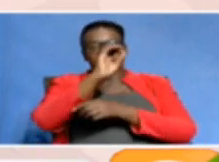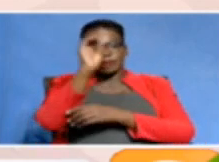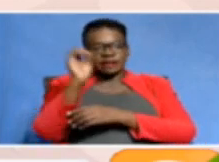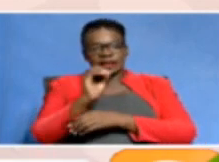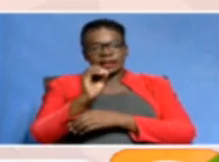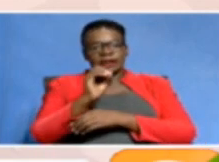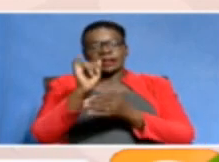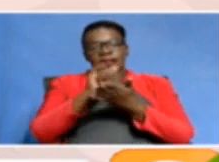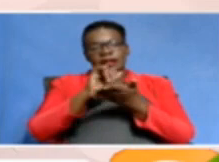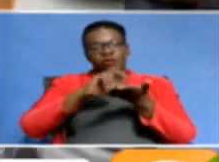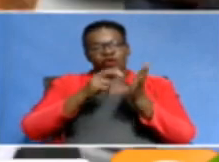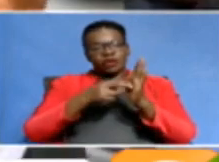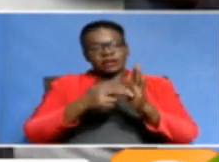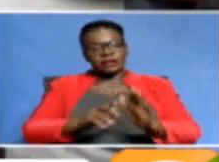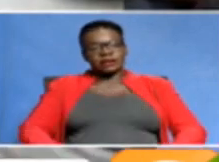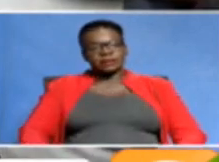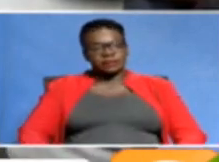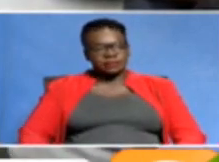huo.